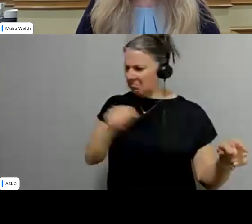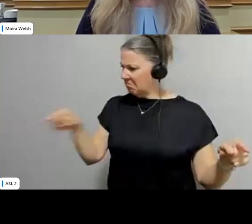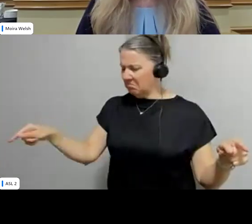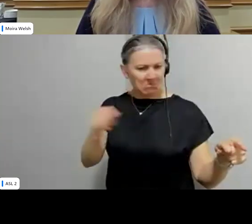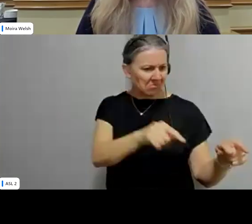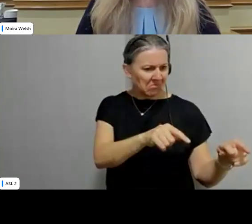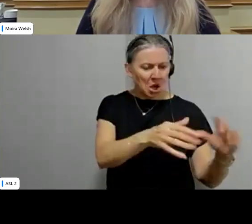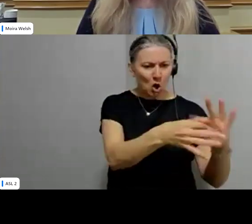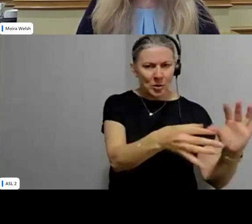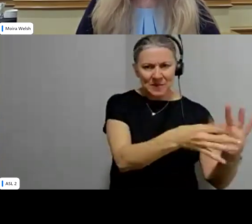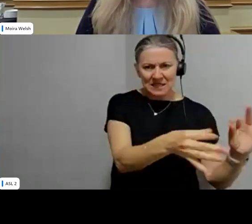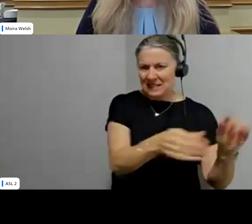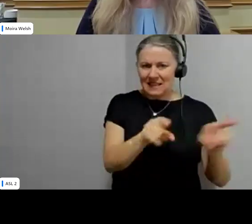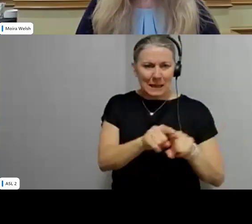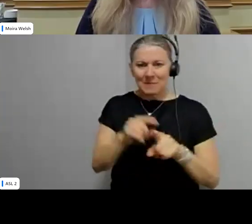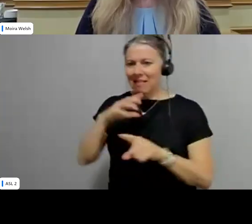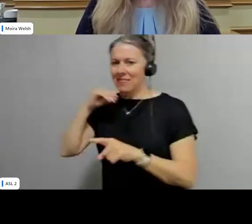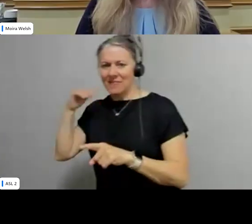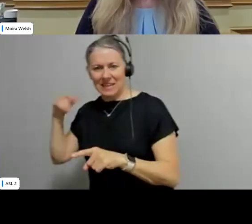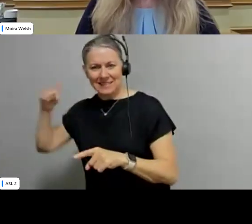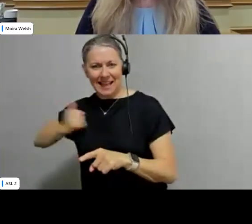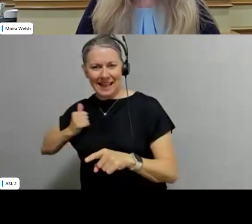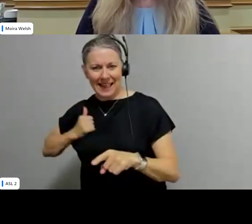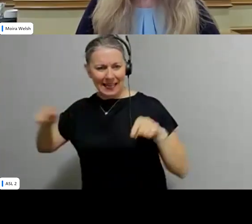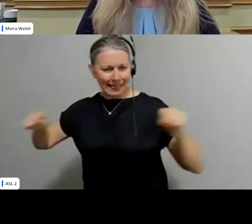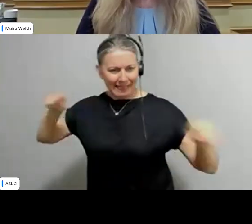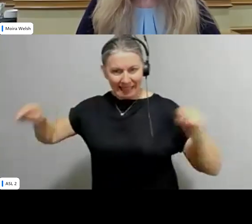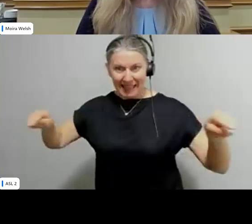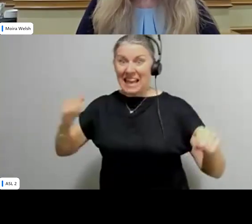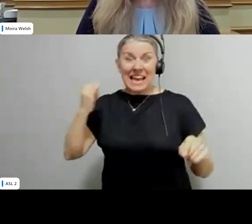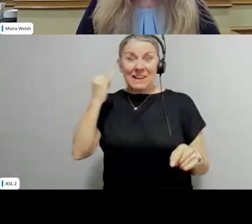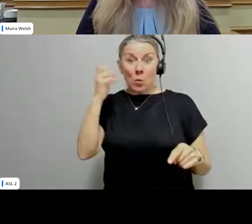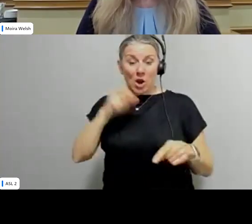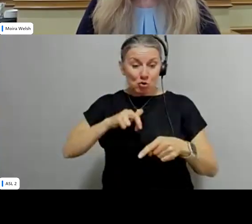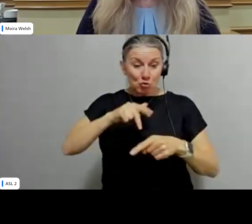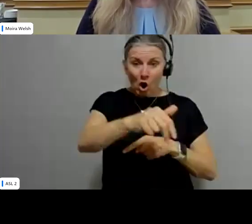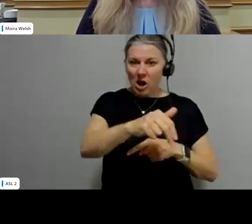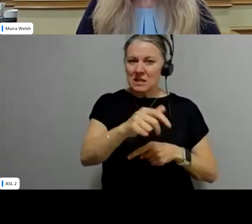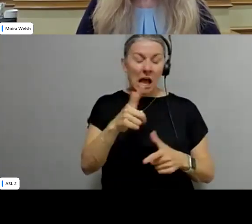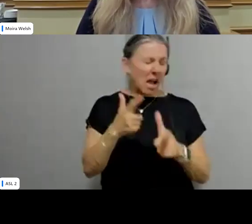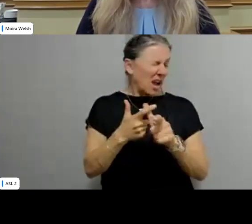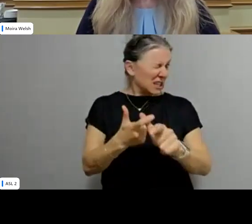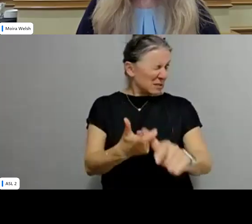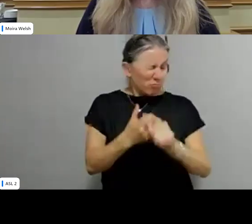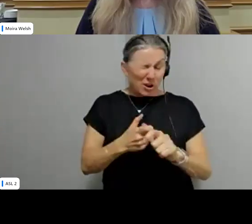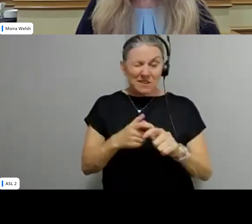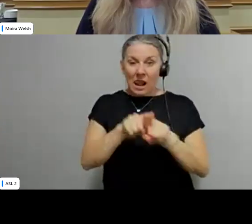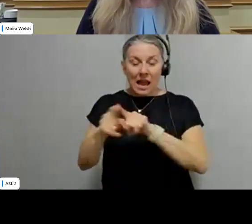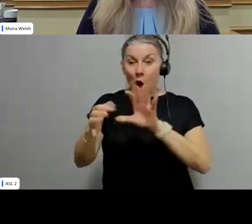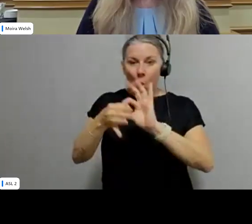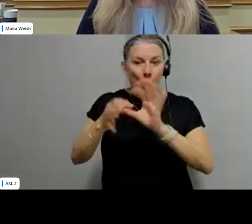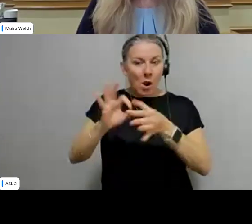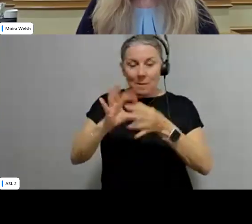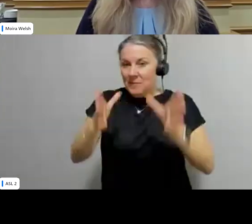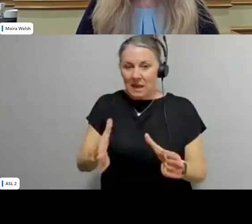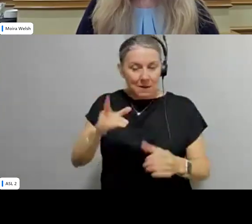Delhi and in Halifax. And it seems that surly bus drivers that hit the gas before you can sit down is also international. And our